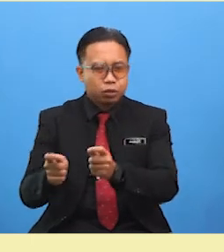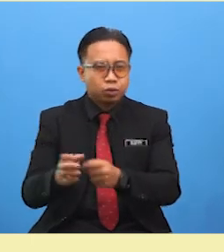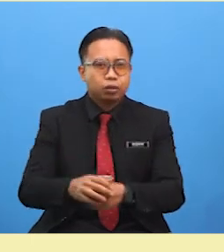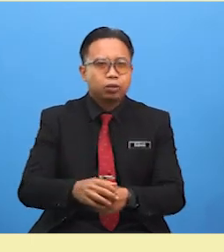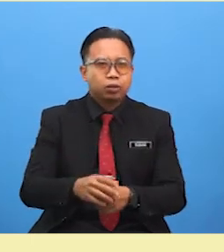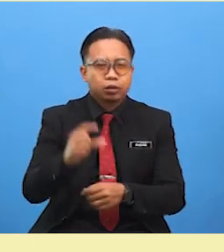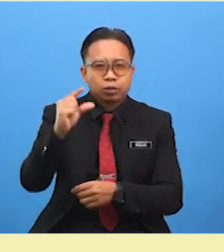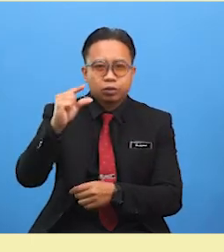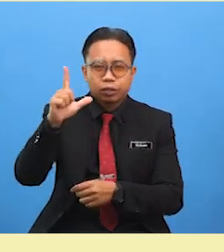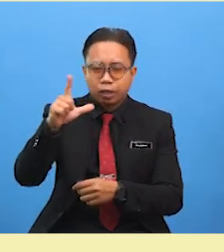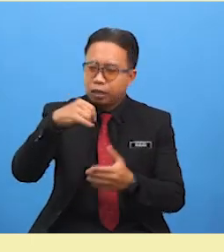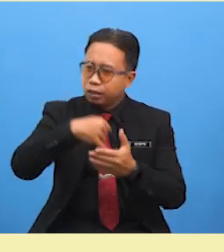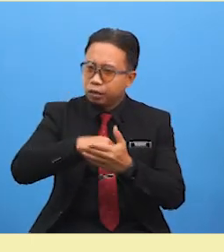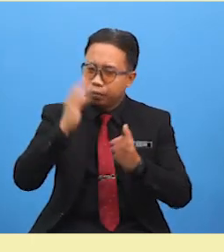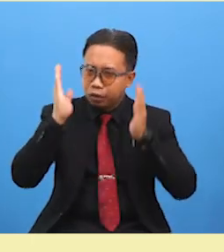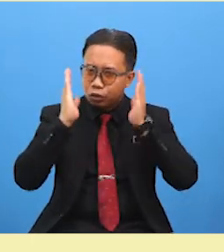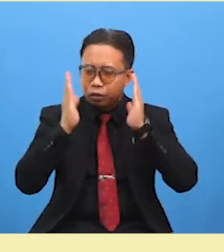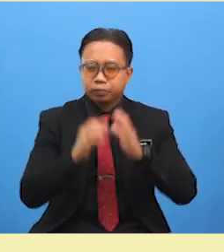we don't actually have here in Malaysia.